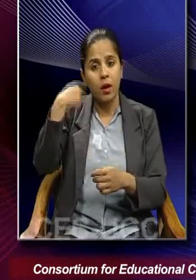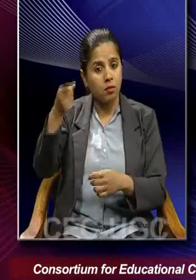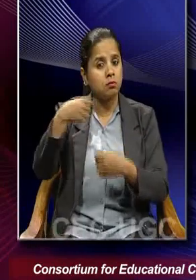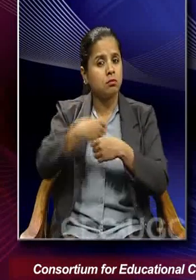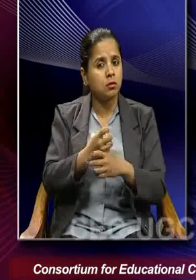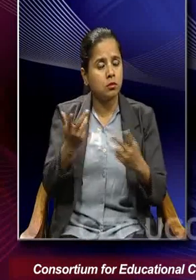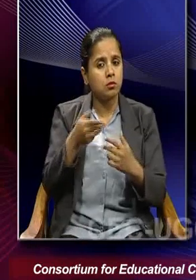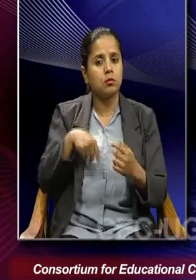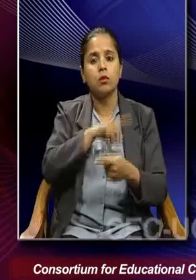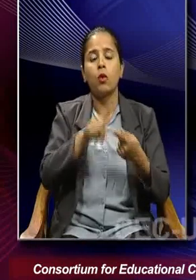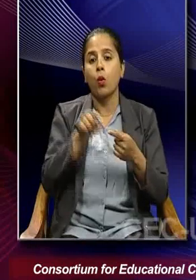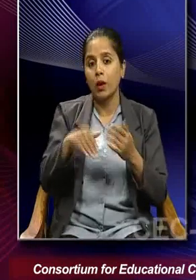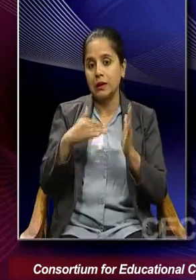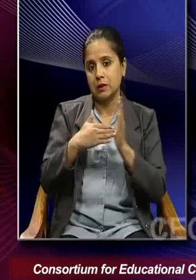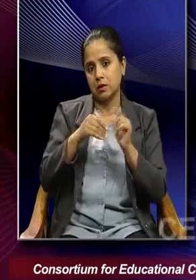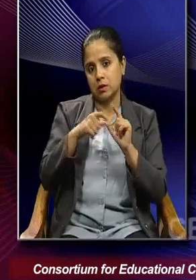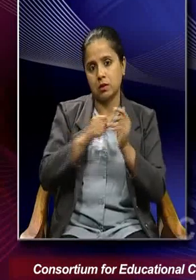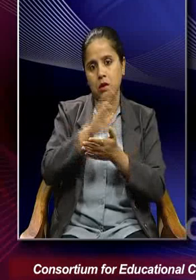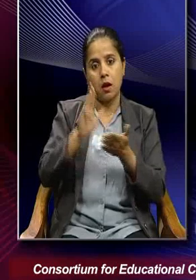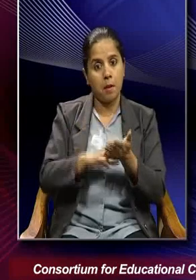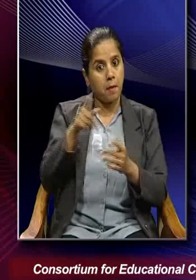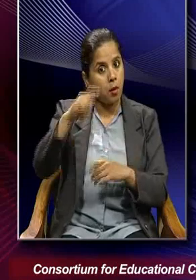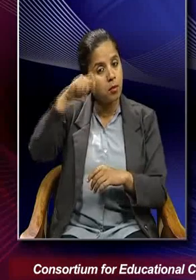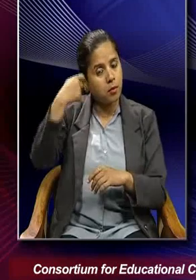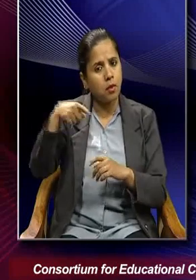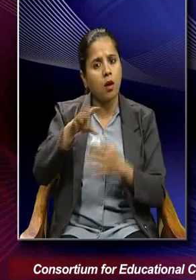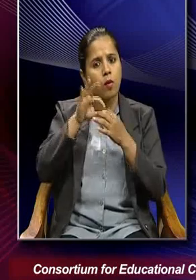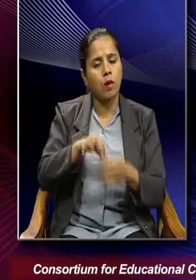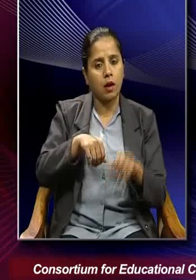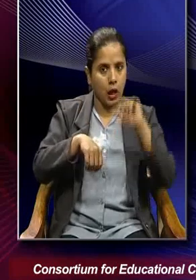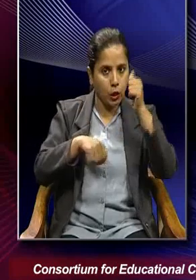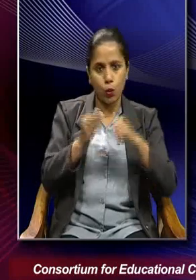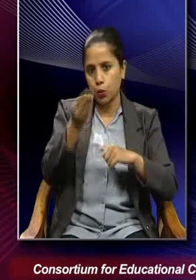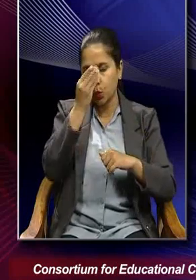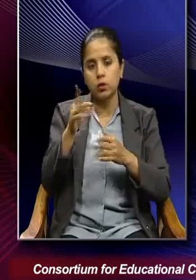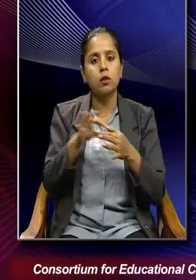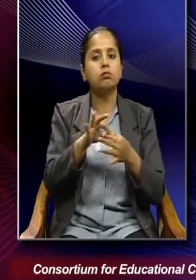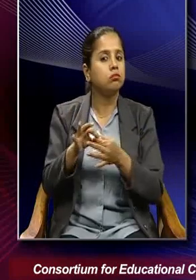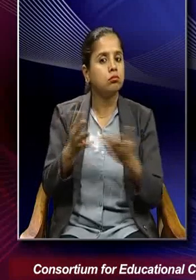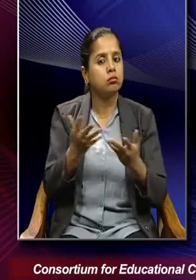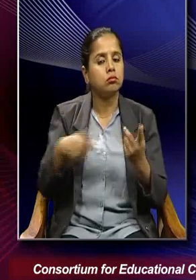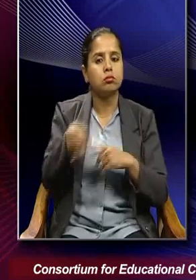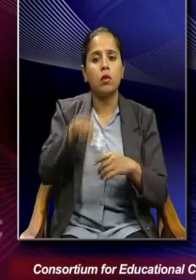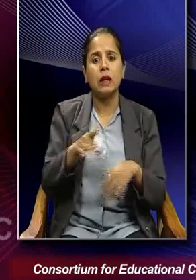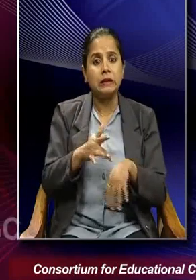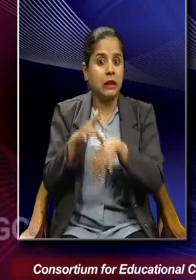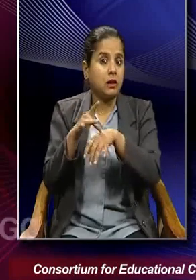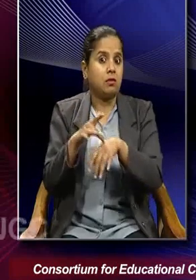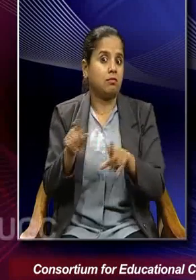of them was Zakhm as well, and which was dealing with the Hindu-Muslim relations in such a sensitive